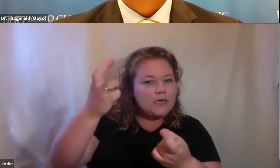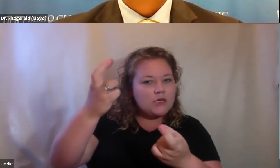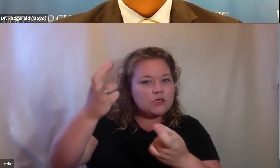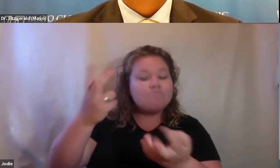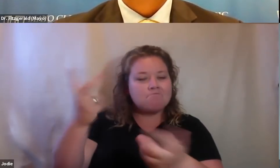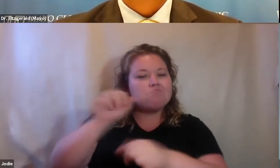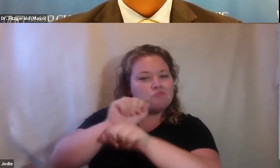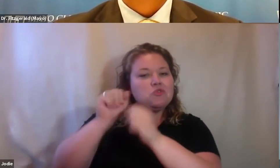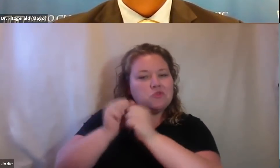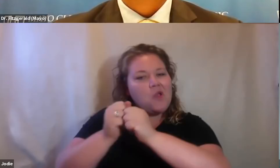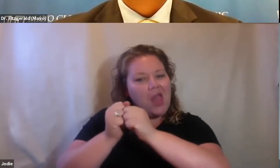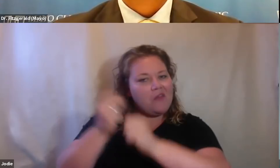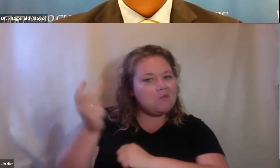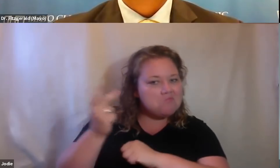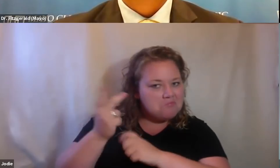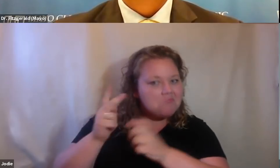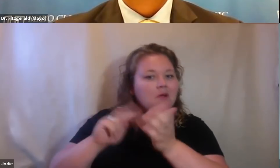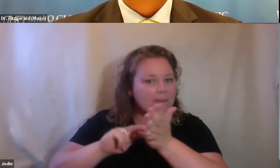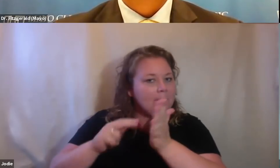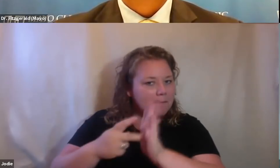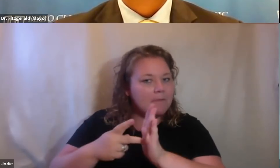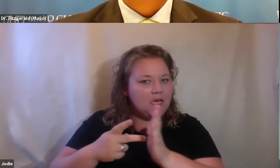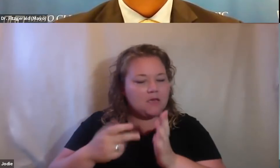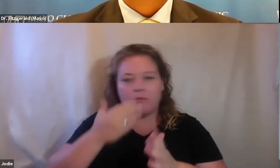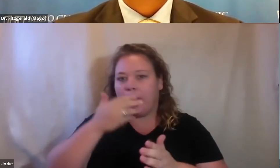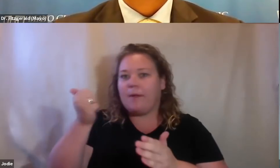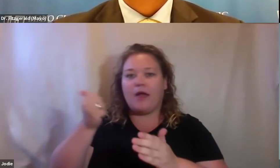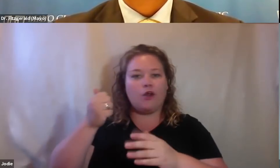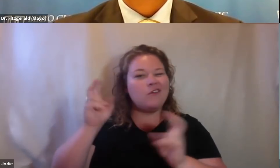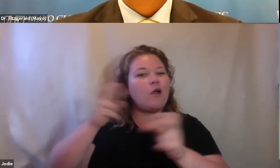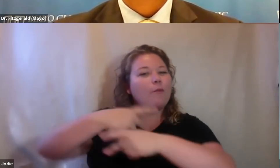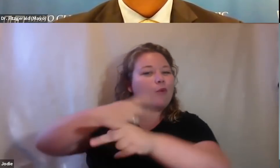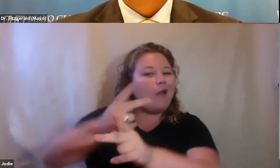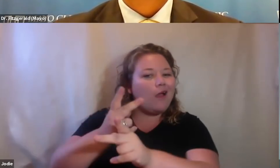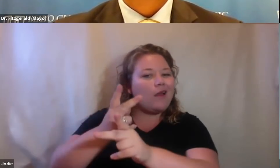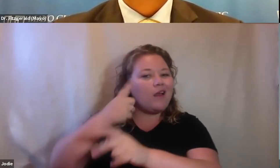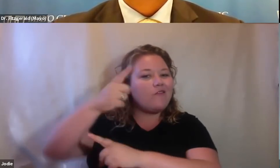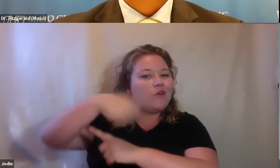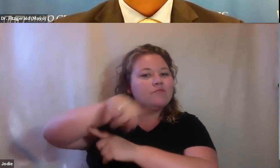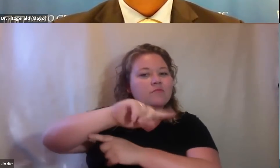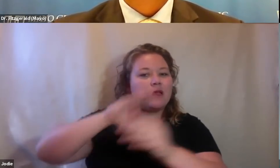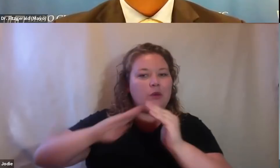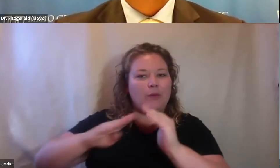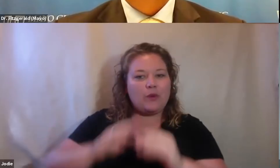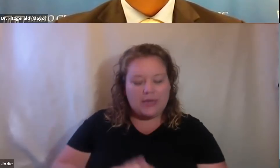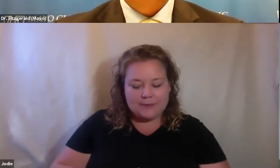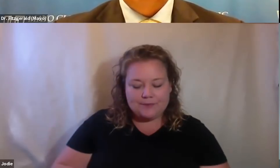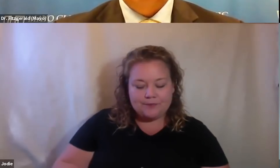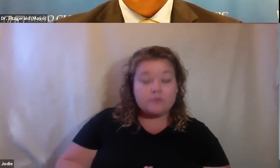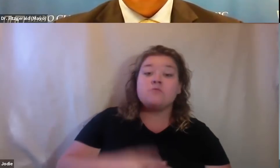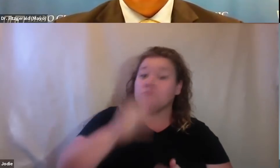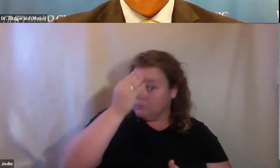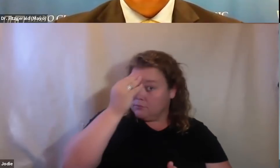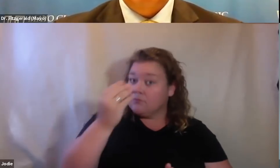serves our communities and people well. I'd close on a positive note. Cases have been flat,